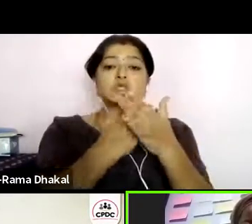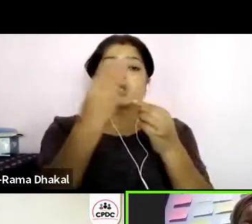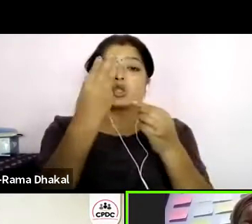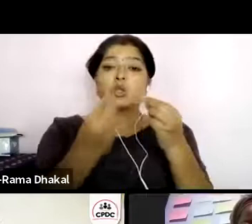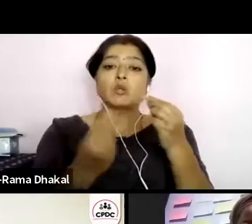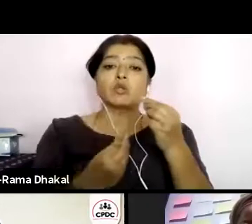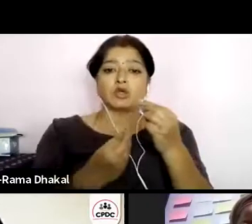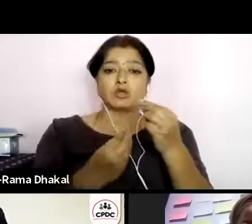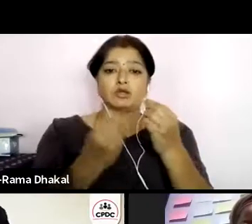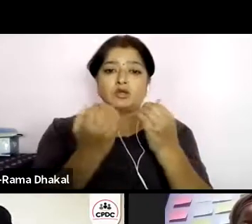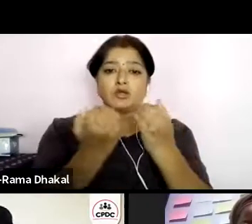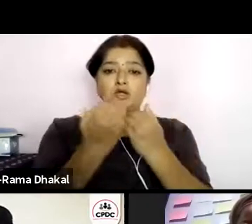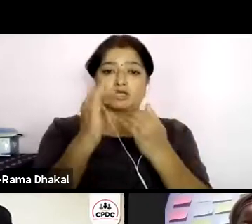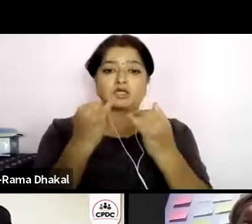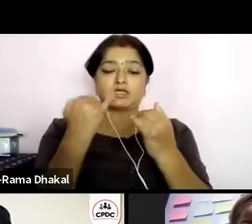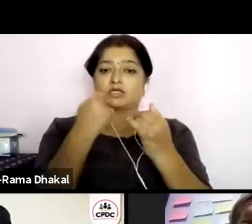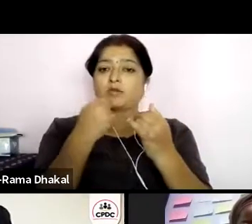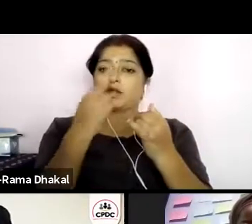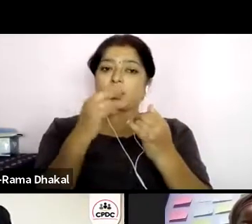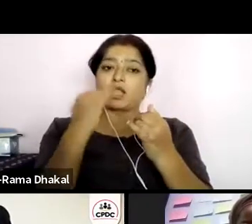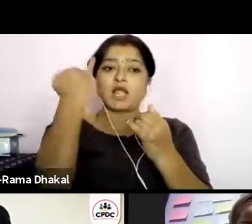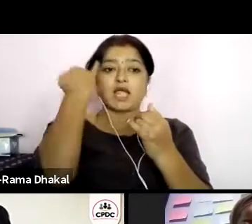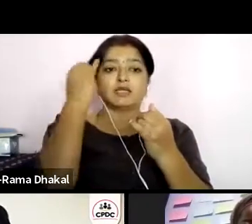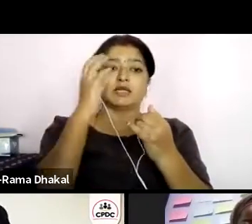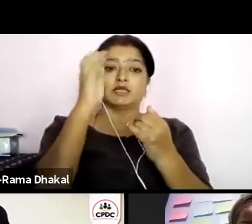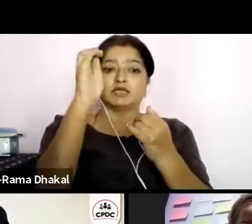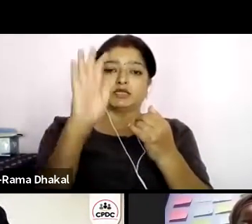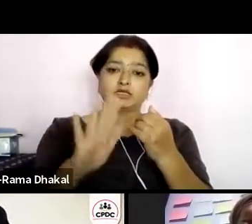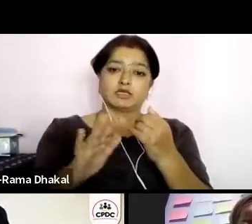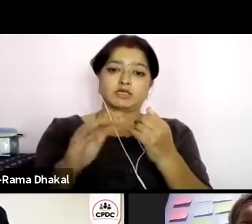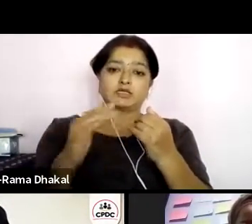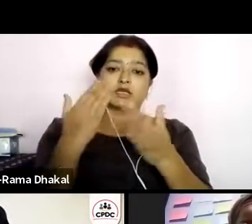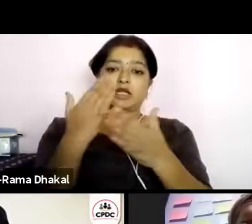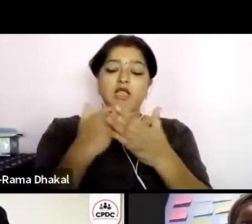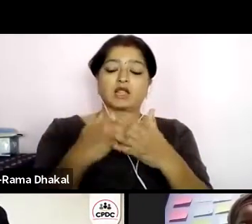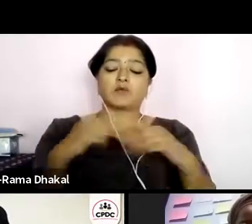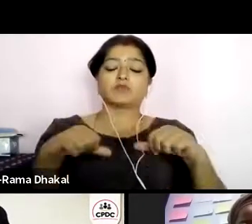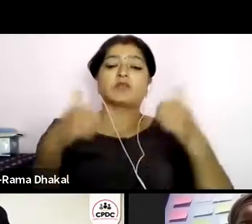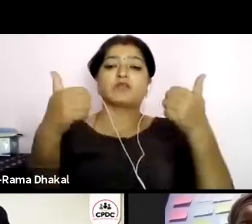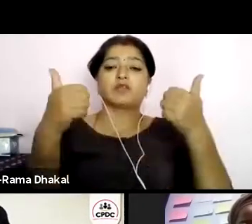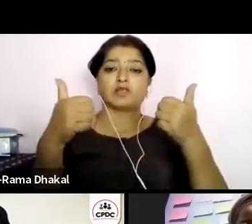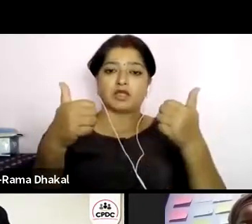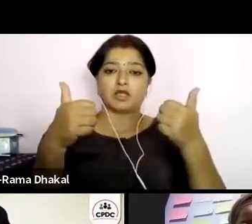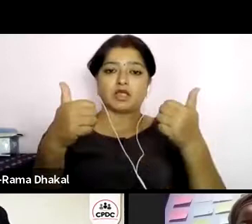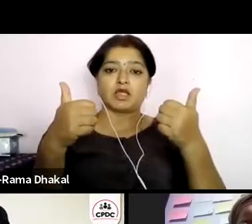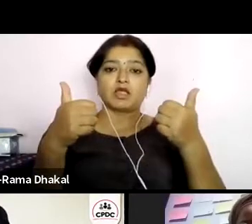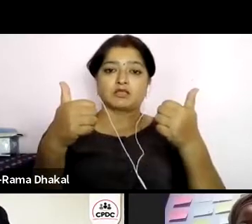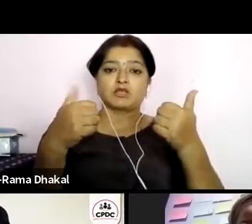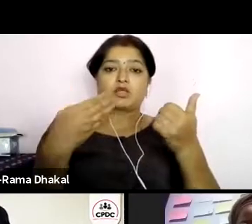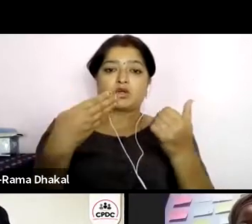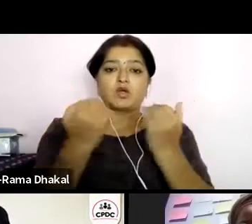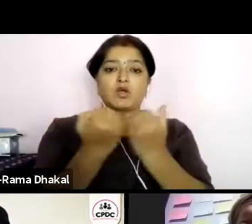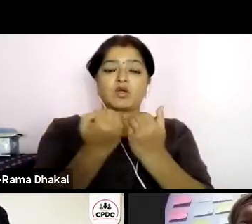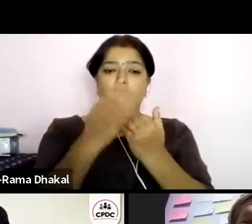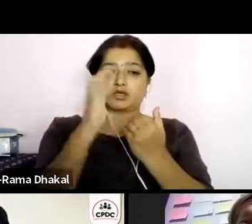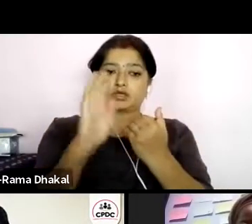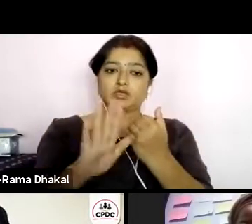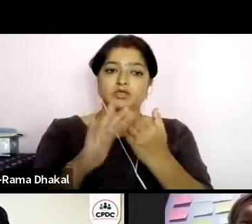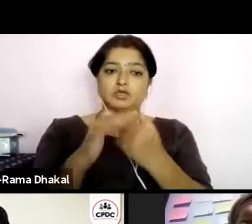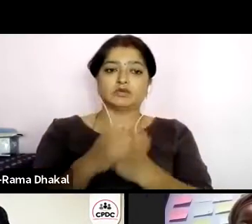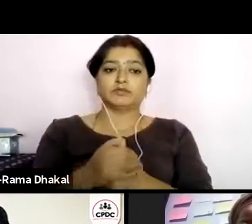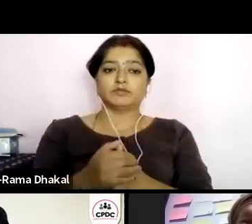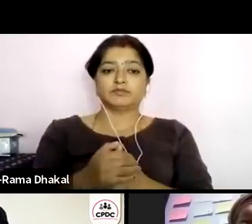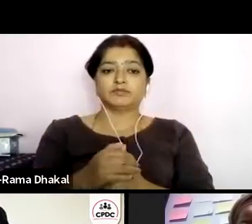Thank you so much for sharing, you know, all those different cross-cutting areas. And I'm sure that, you know, if a lot of these were to be realized, we